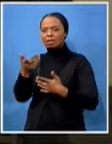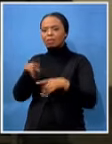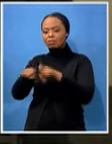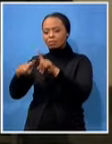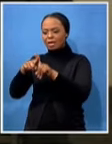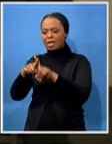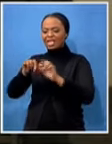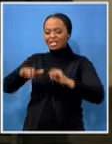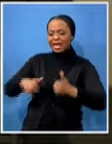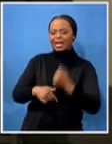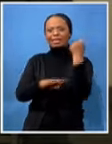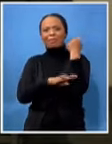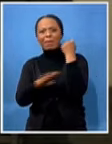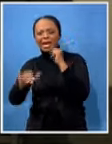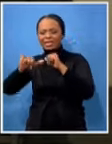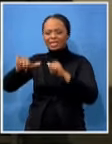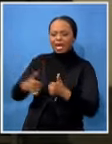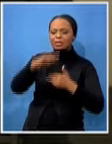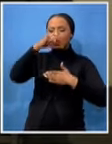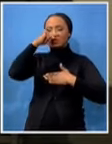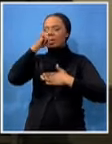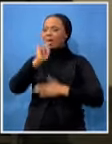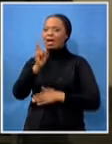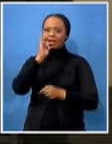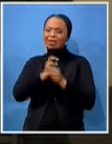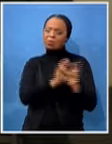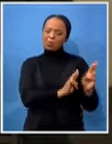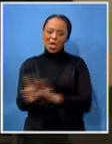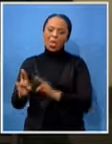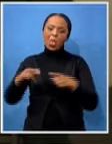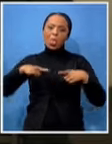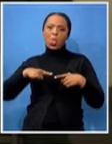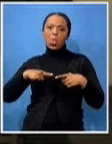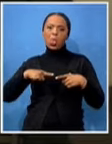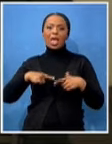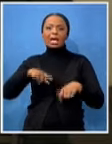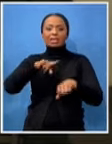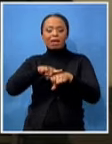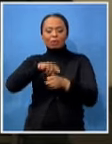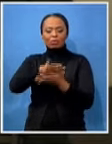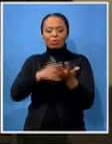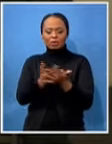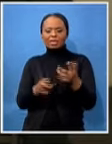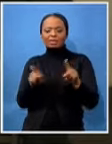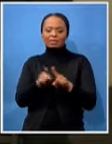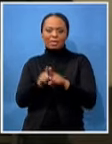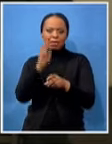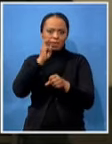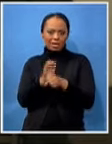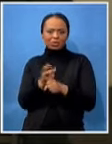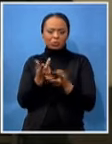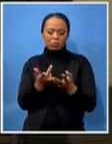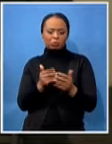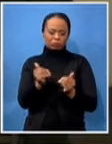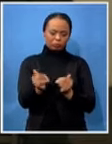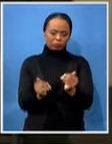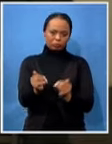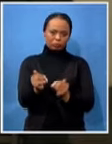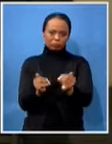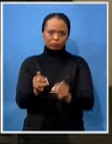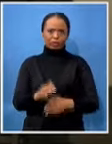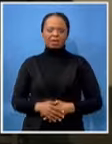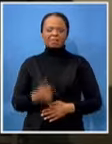turnaround times also are reduced. With all of that, I'm quite comfortable with the approach. Our clinicians